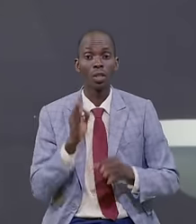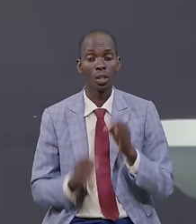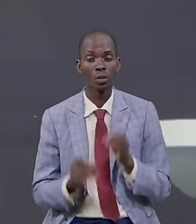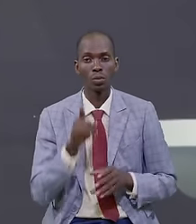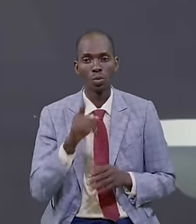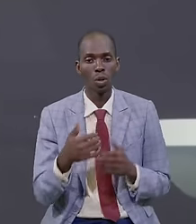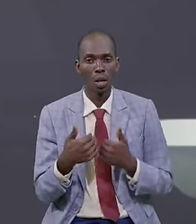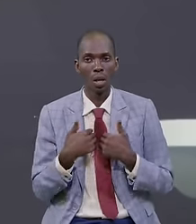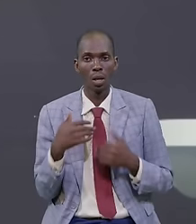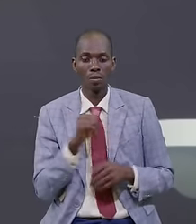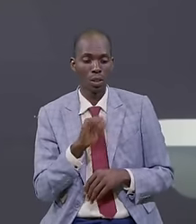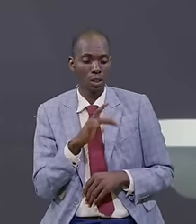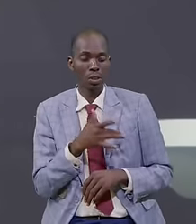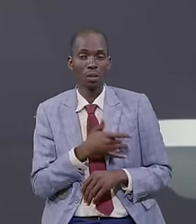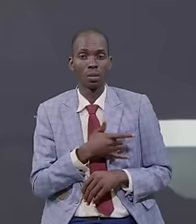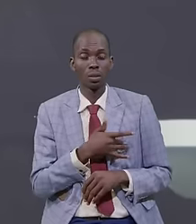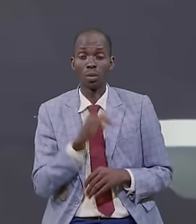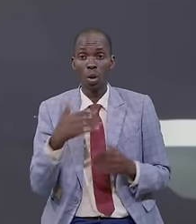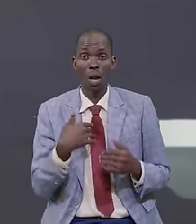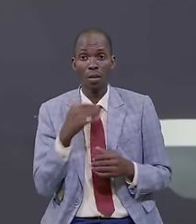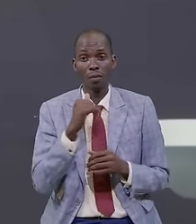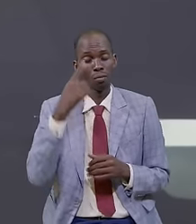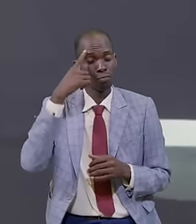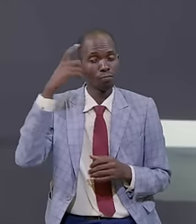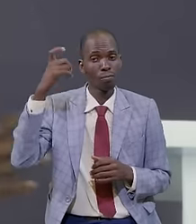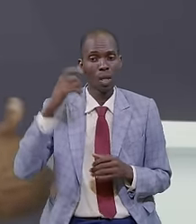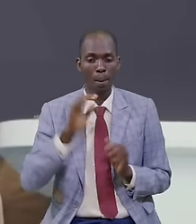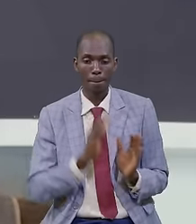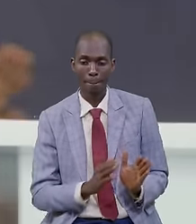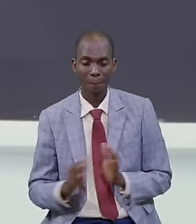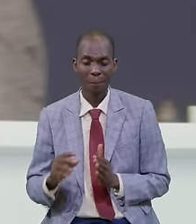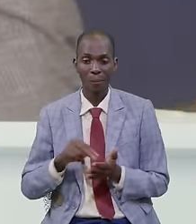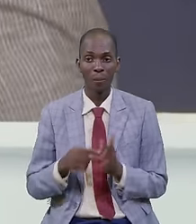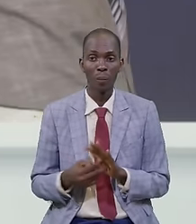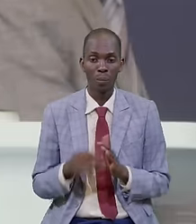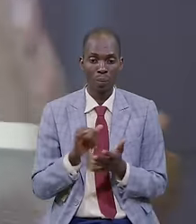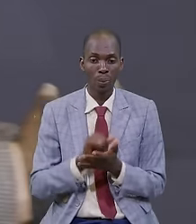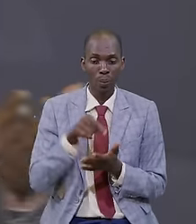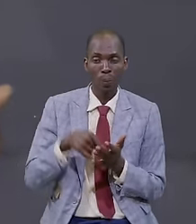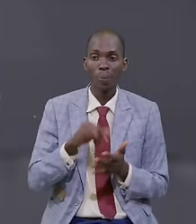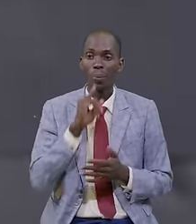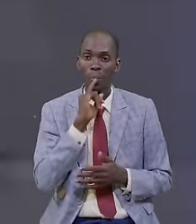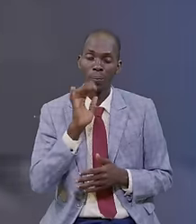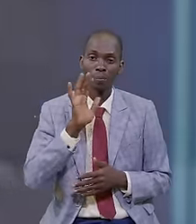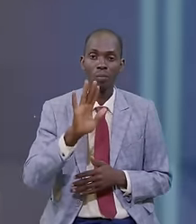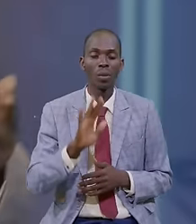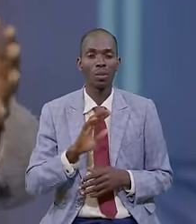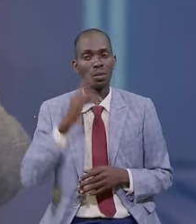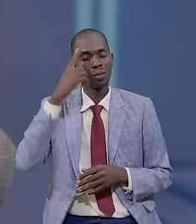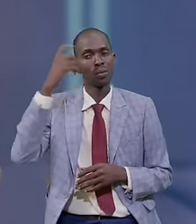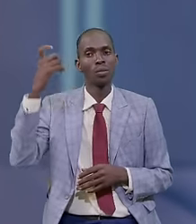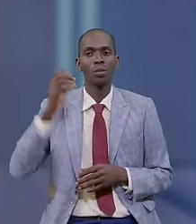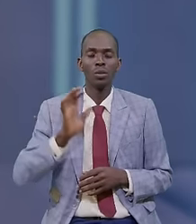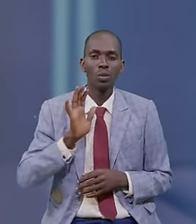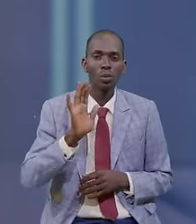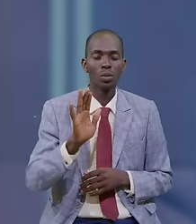a desire, a purpose, a plan, that this is your dream, your convictions are